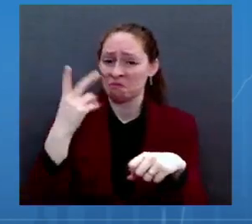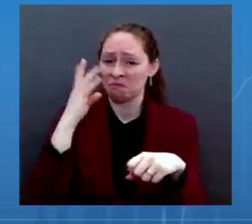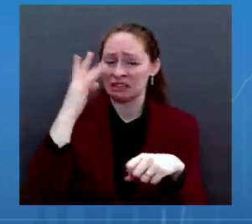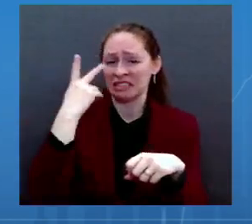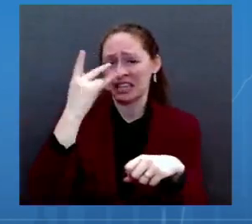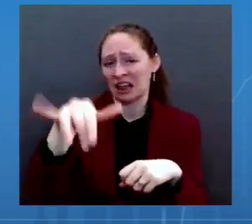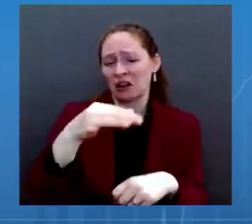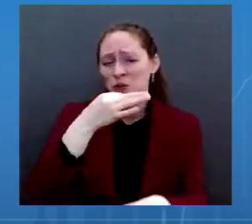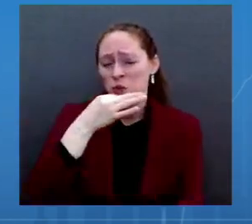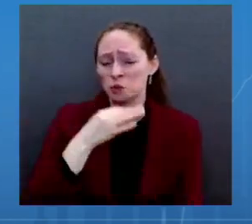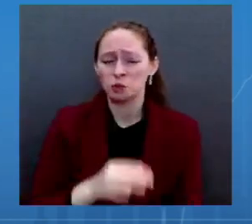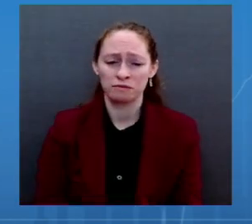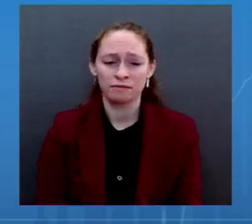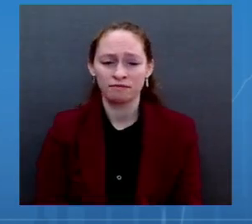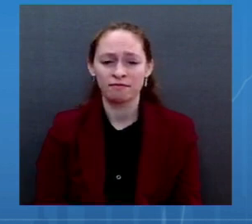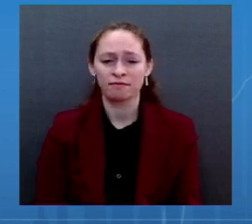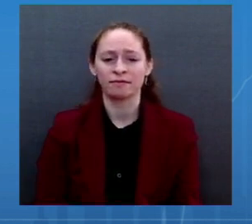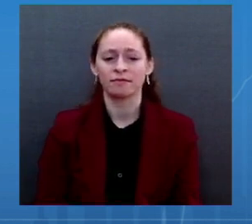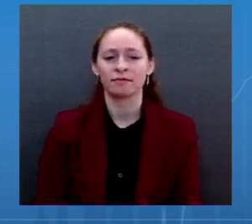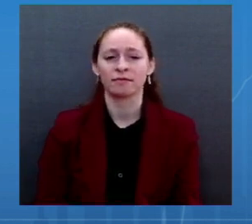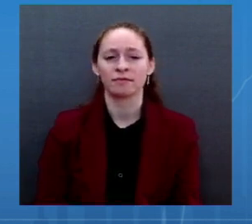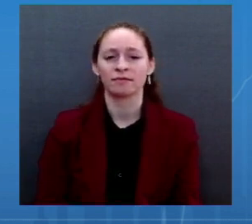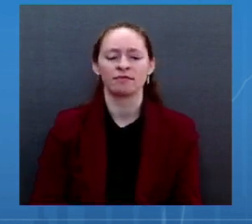Sabrina Siddiqui at the Wall Street Journal.